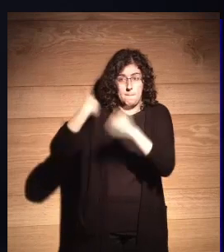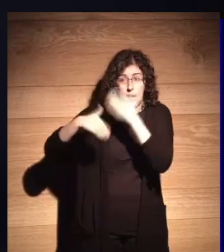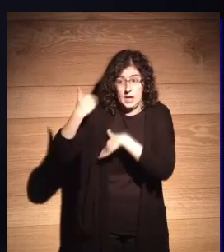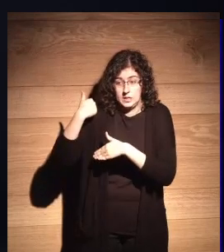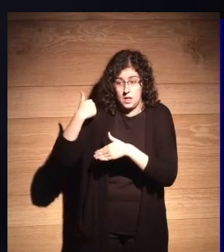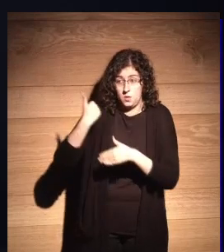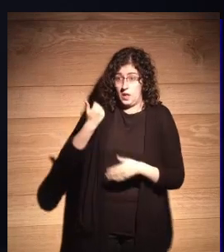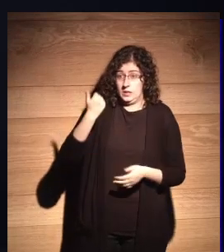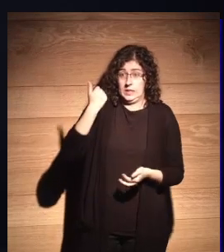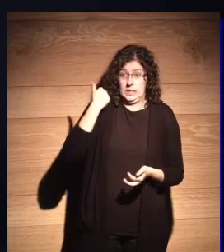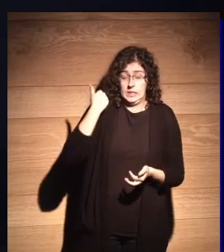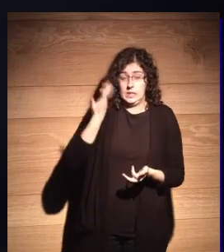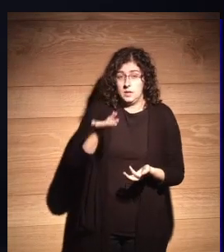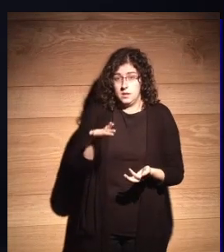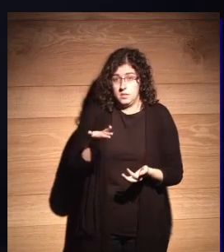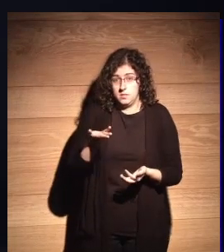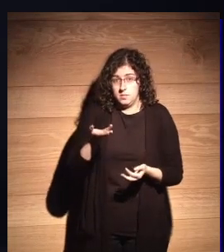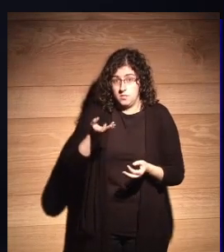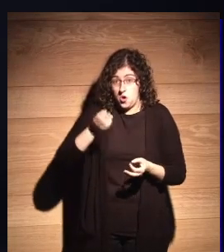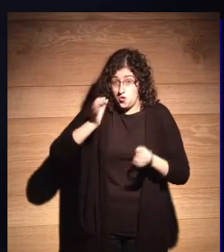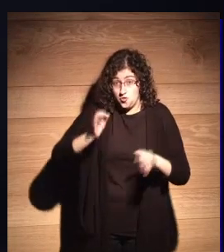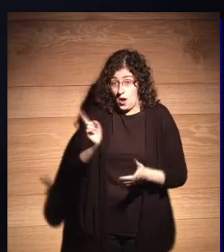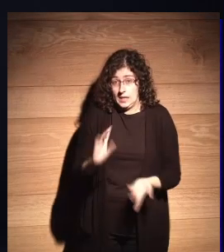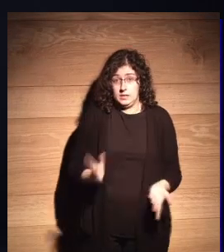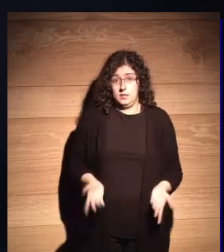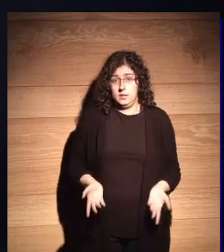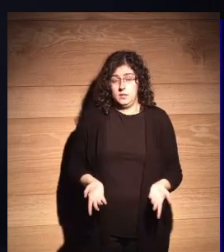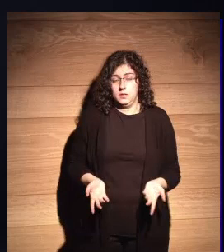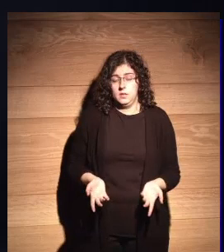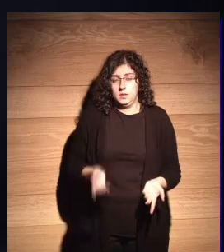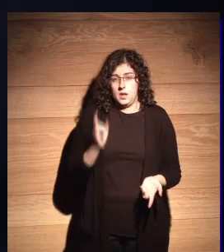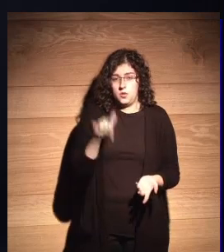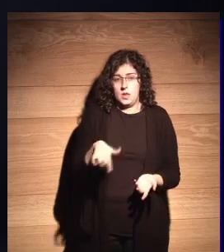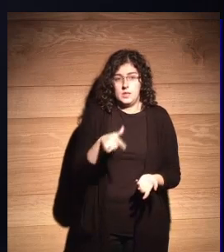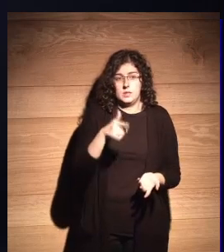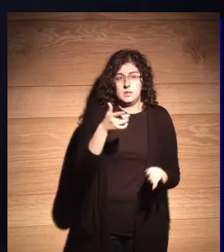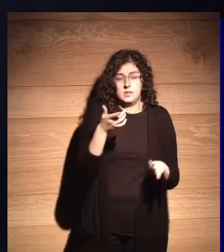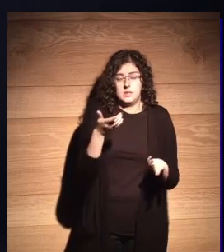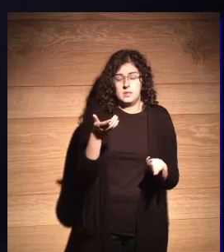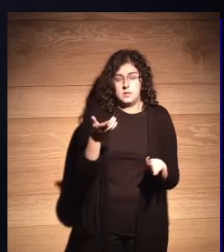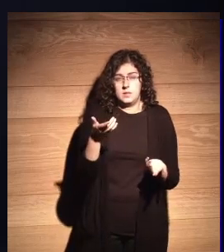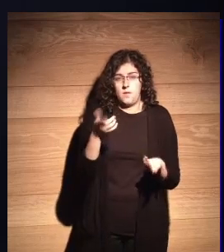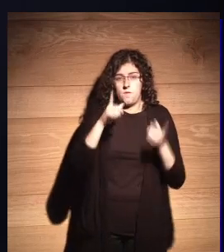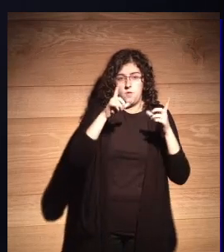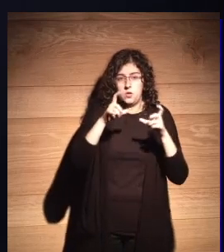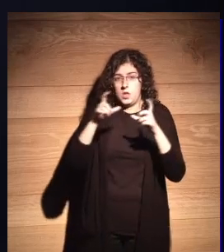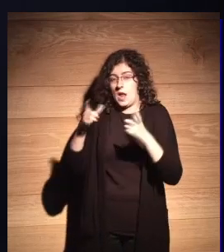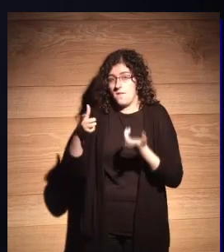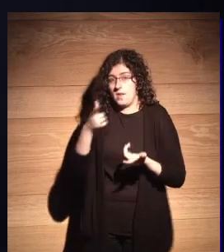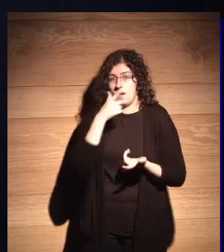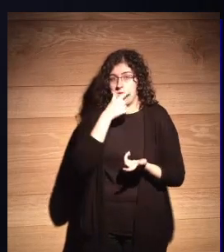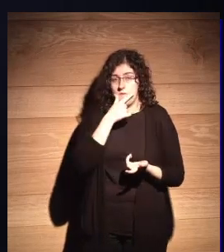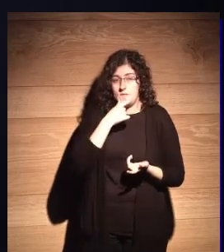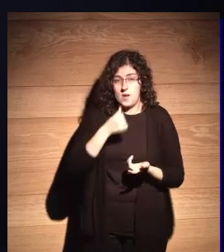that as picture making becomes more easier, it's a great way to have these memories to document our lives.